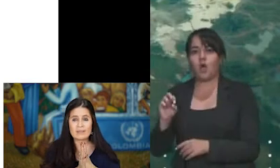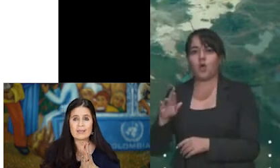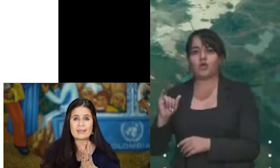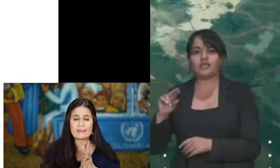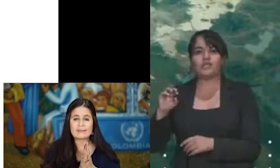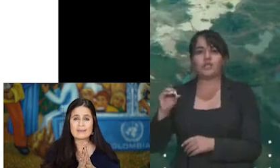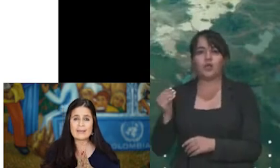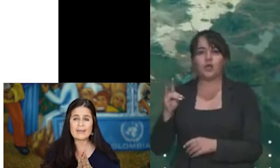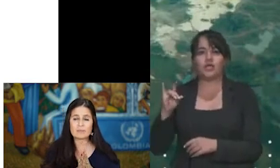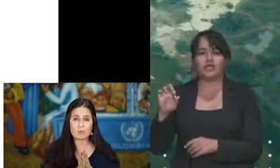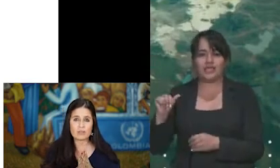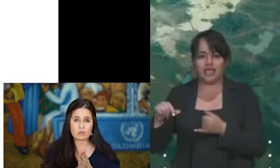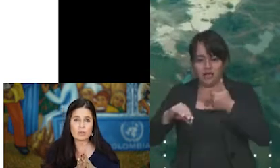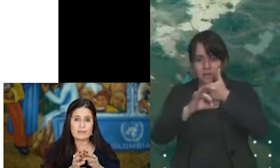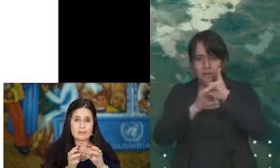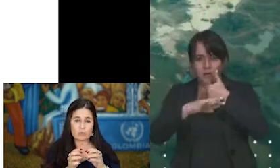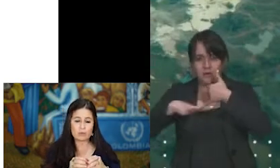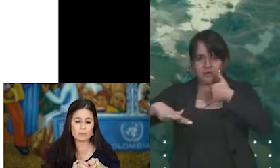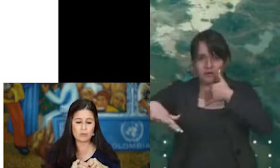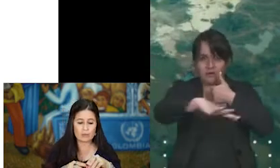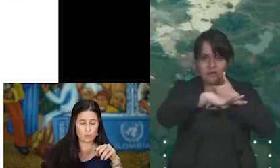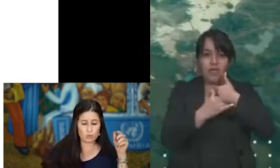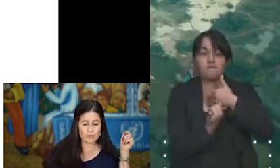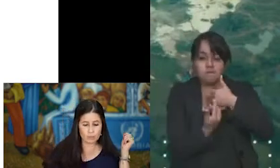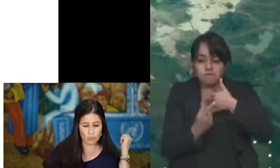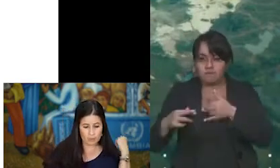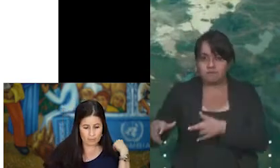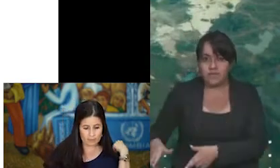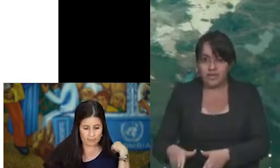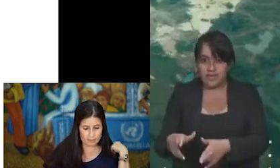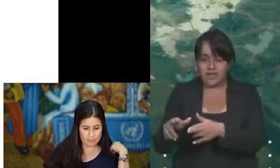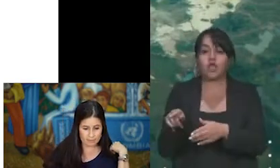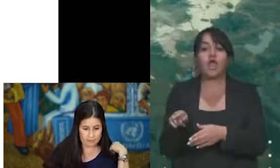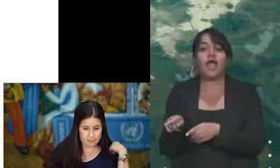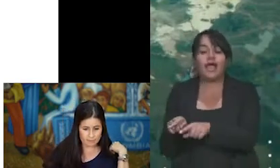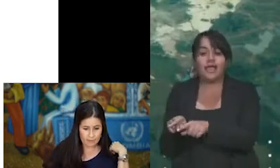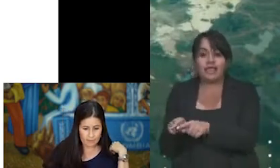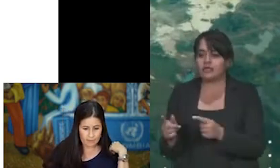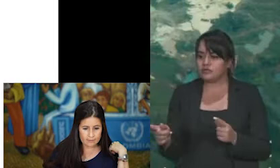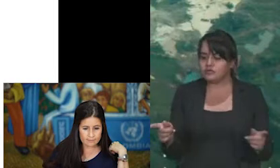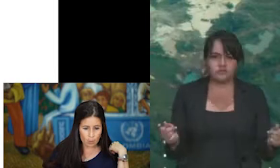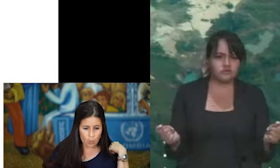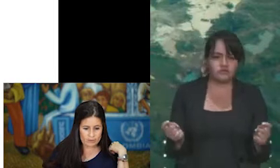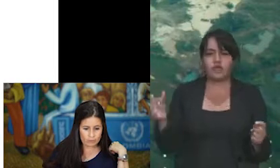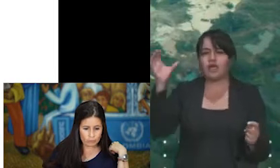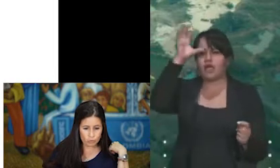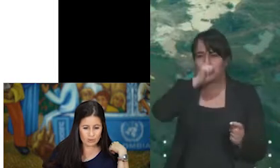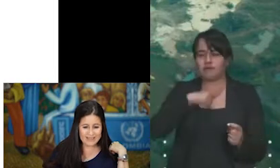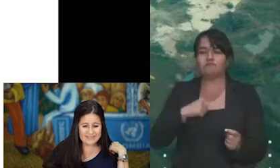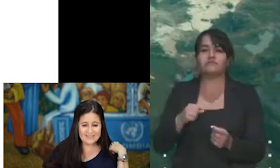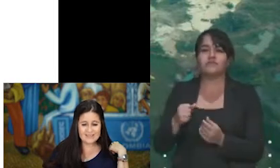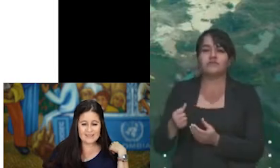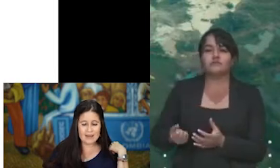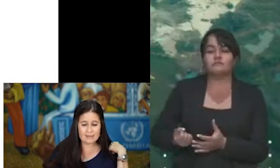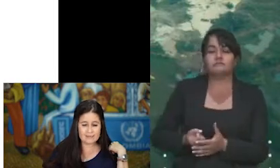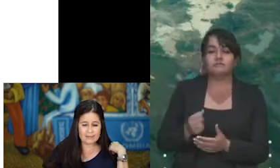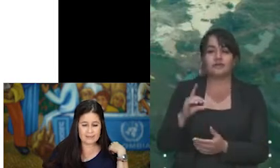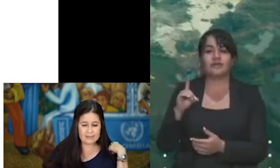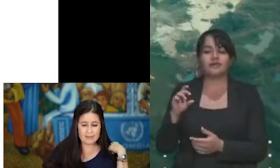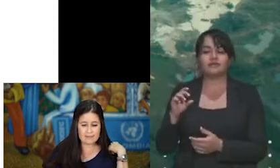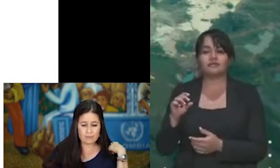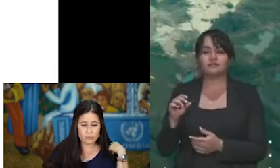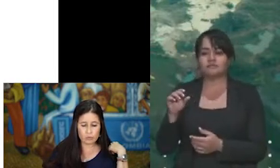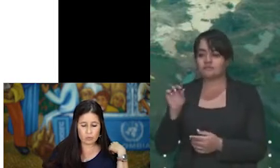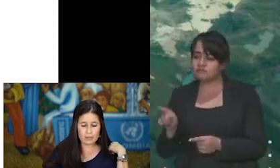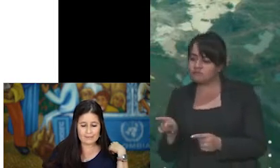of exploitation and several rivers, as you can see here in the river. In the screen we have the function of the density is in the works